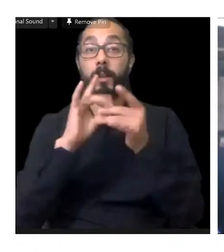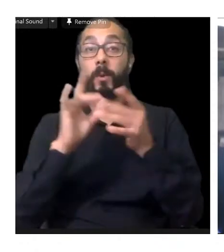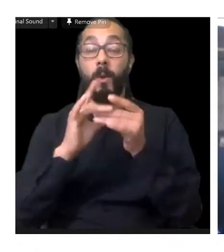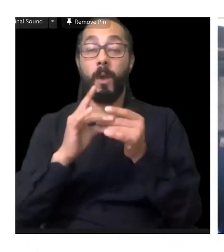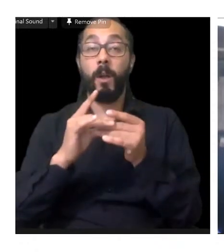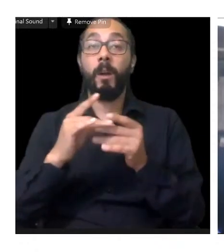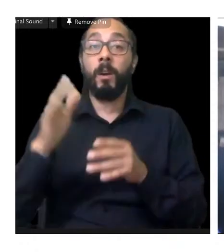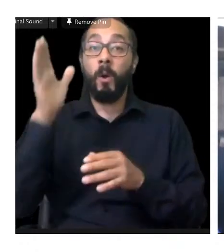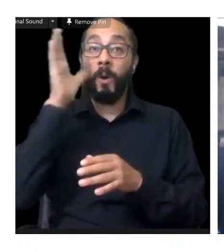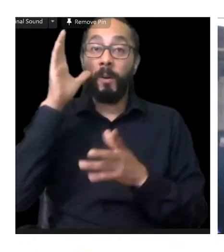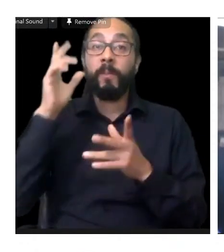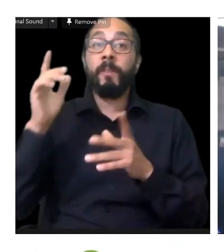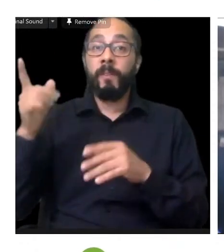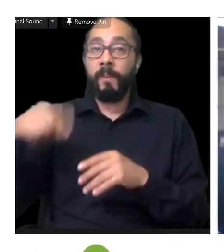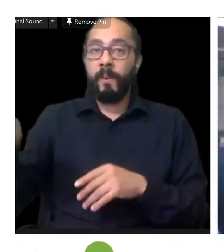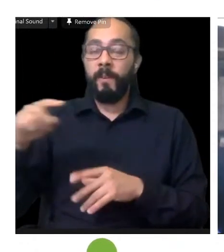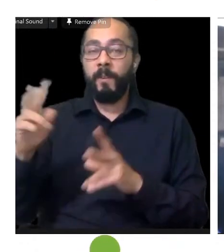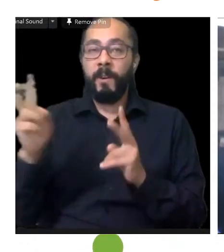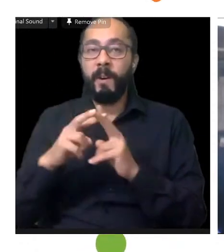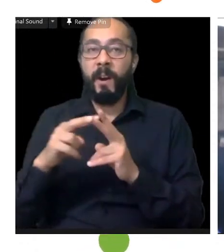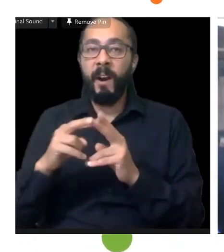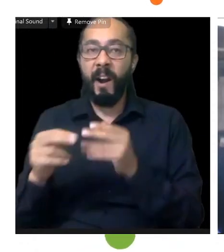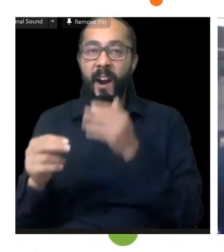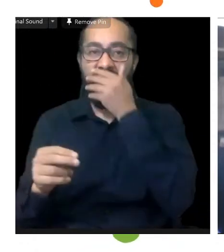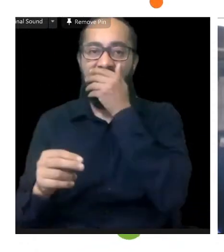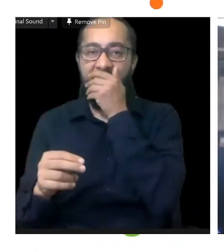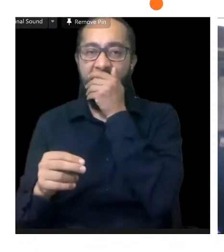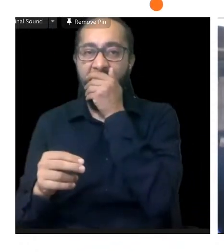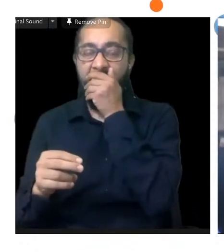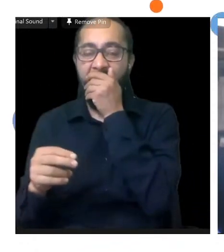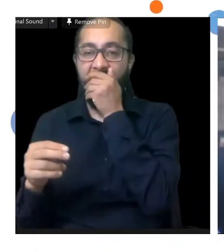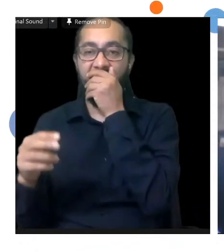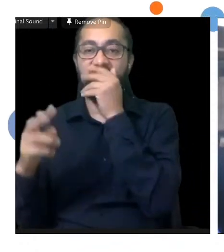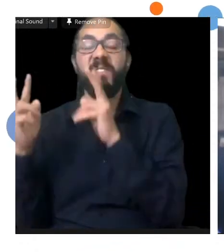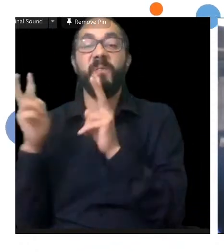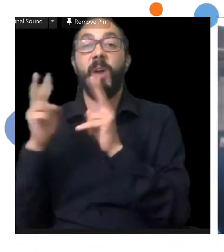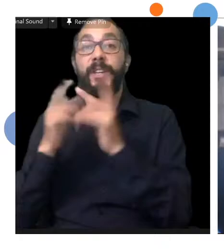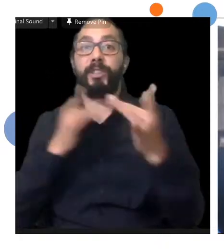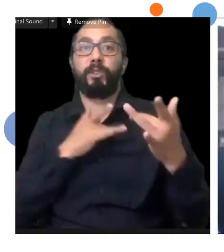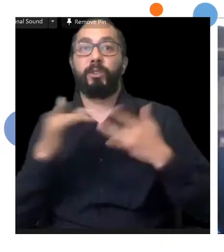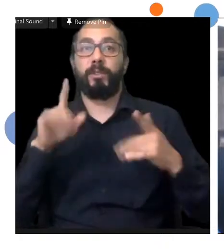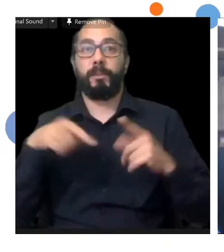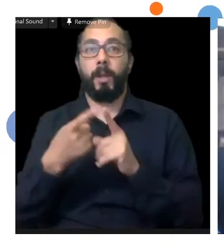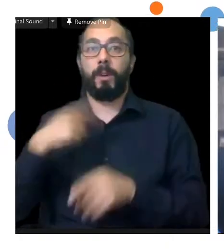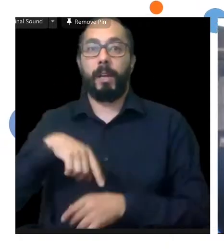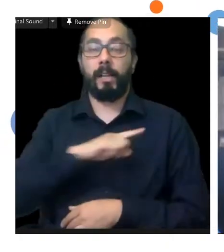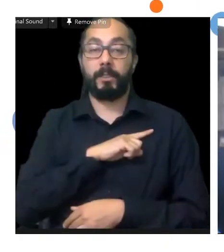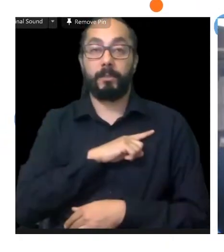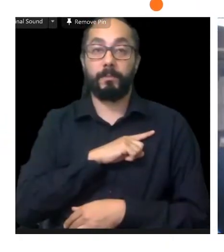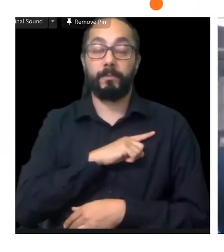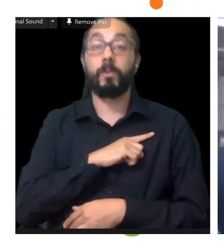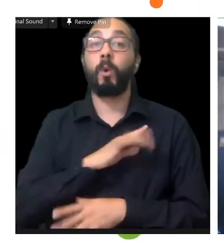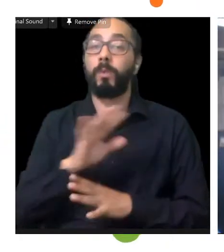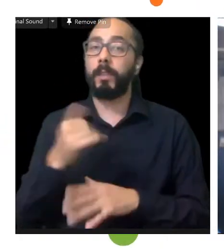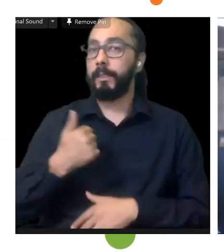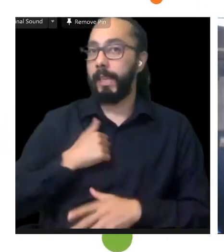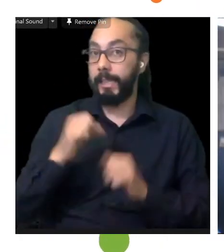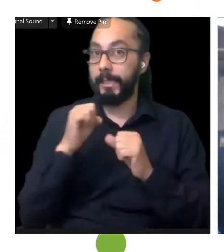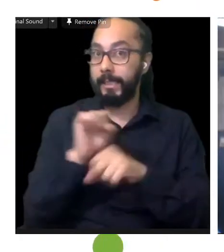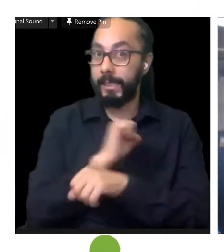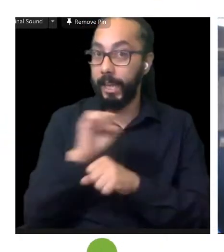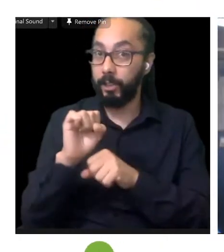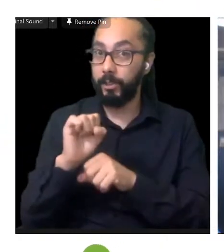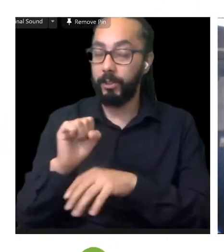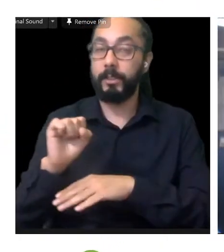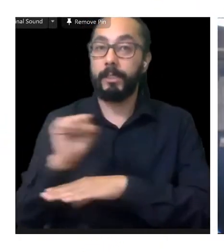us. Us being Canadian stage and arts organizations, but also great concern for artists and art